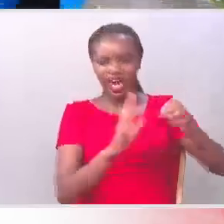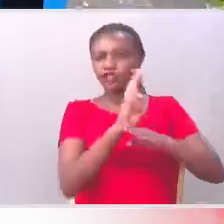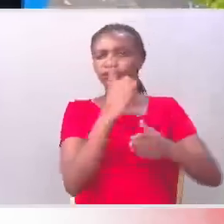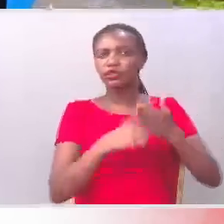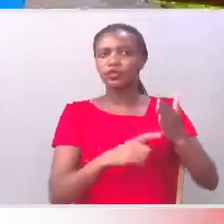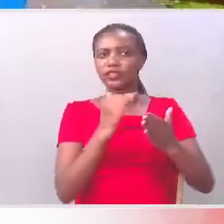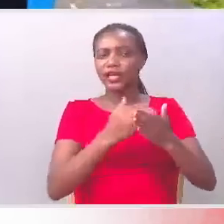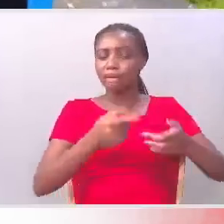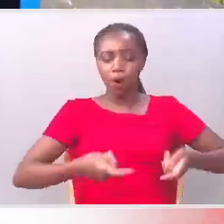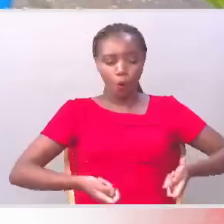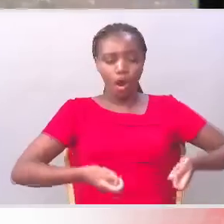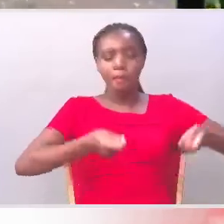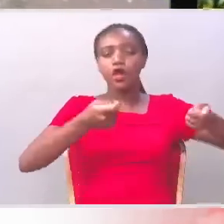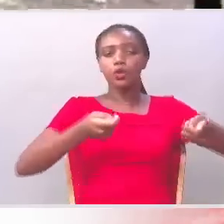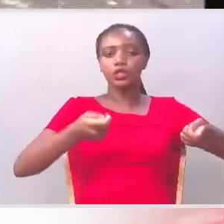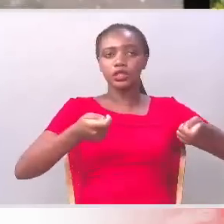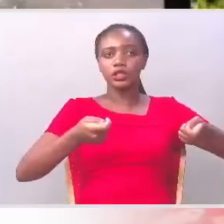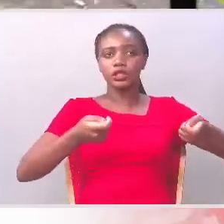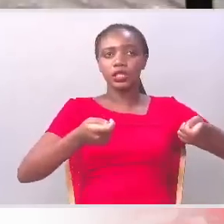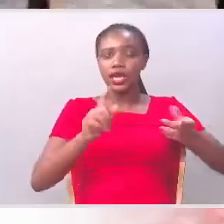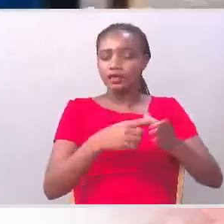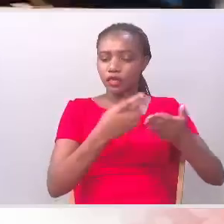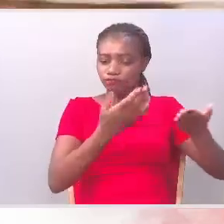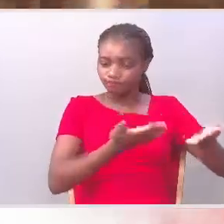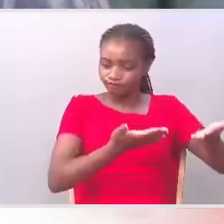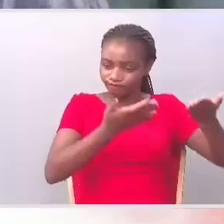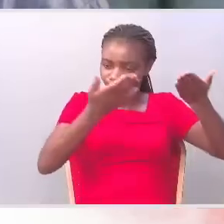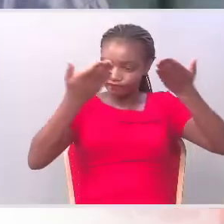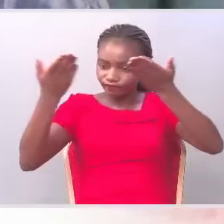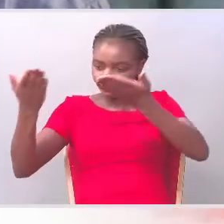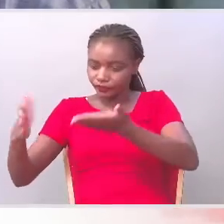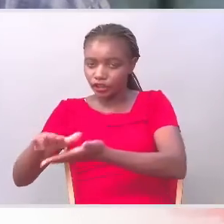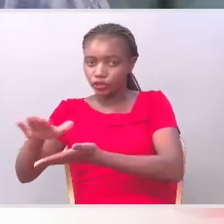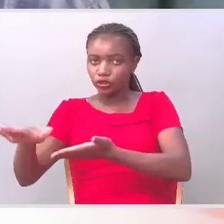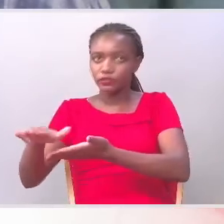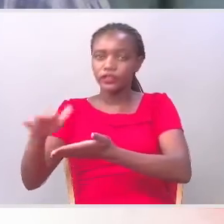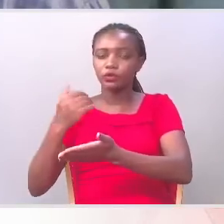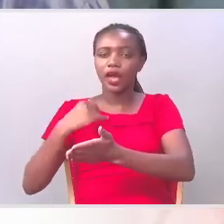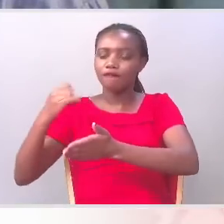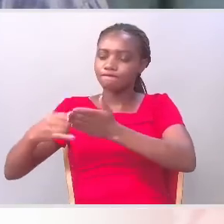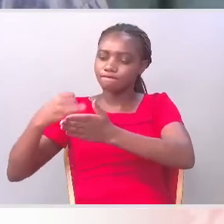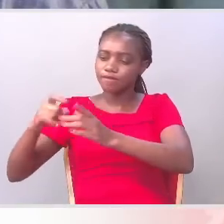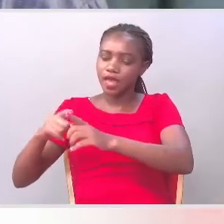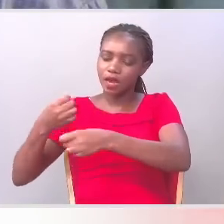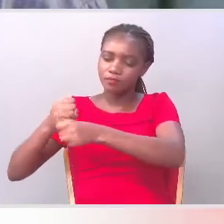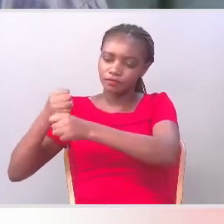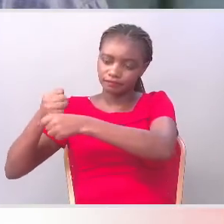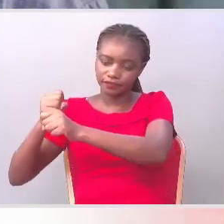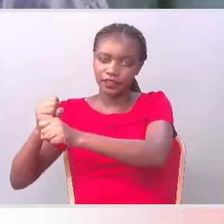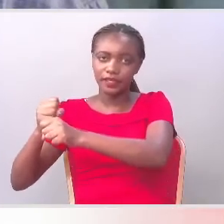some wheelbarrows to the place whereby the digester is. In the